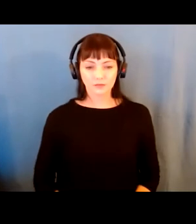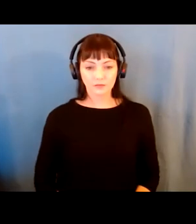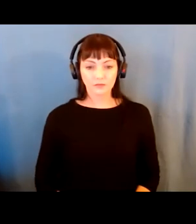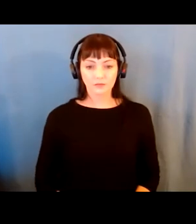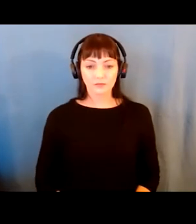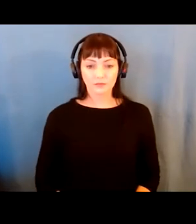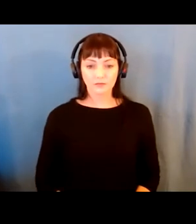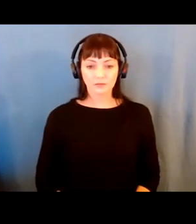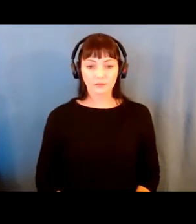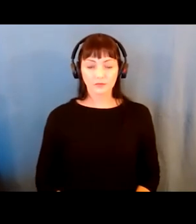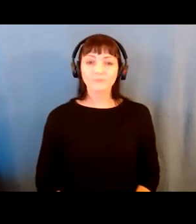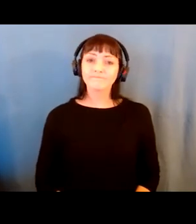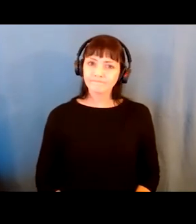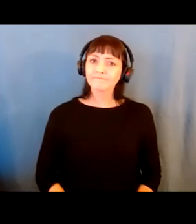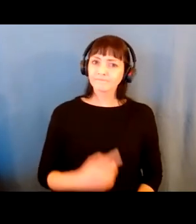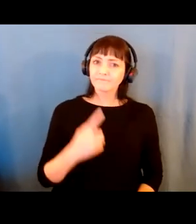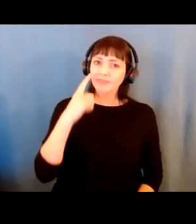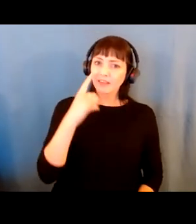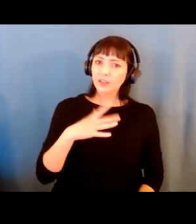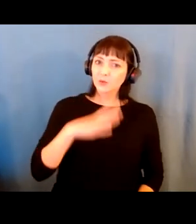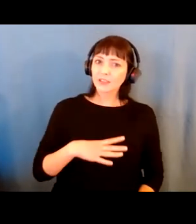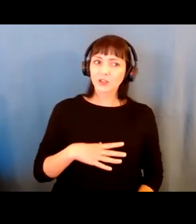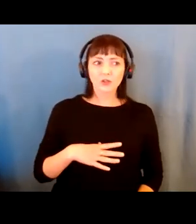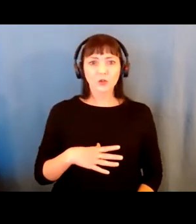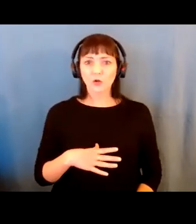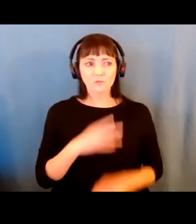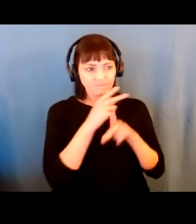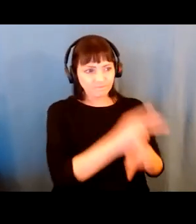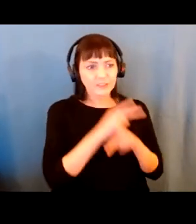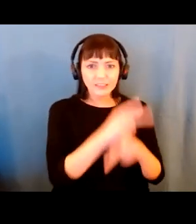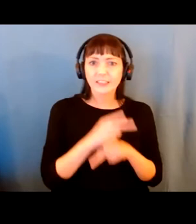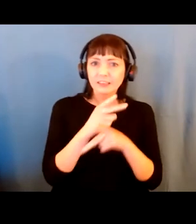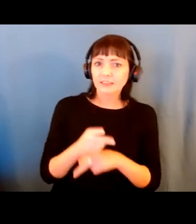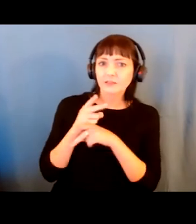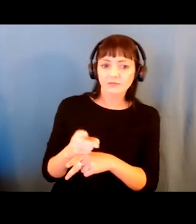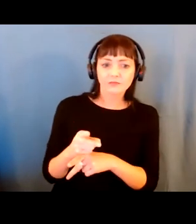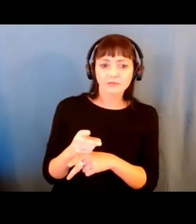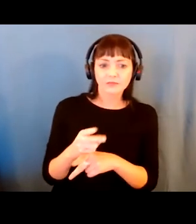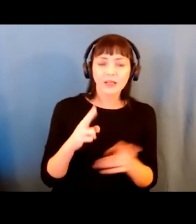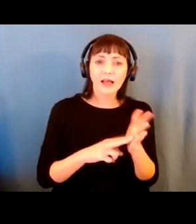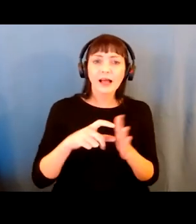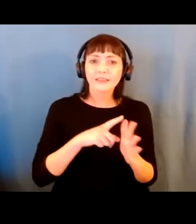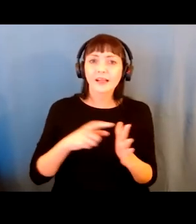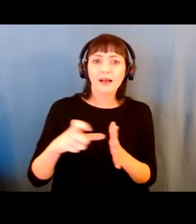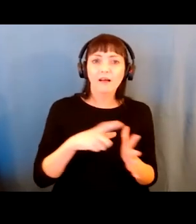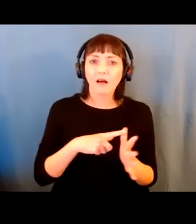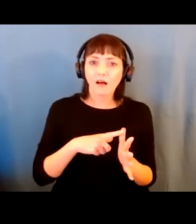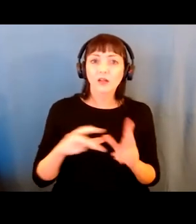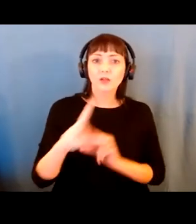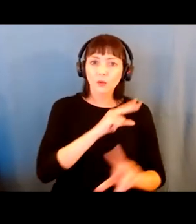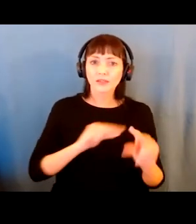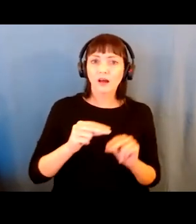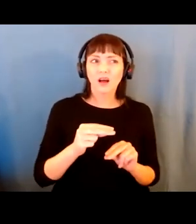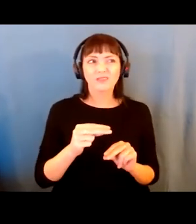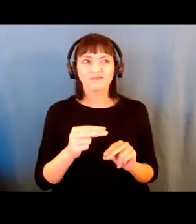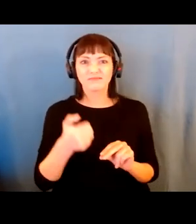think you have to often march around the institutions. I mean, NDACA got to 6 million. We were trending on Twitter. We were on the BBC and